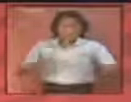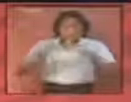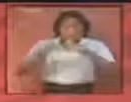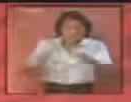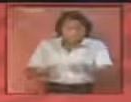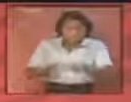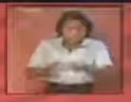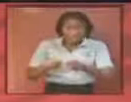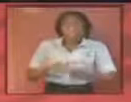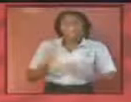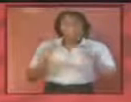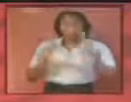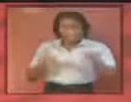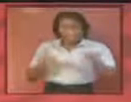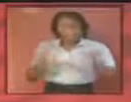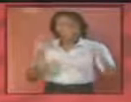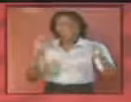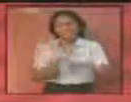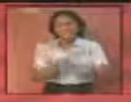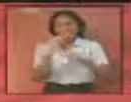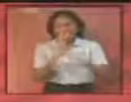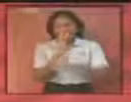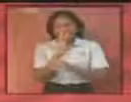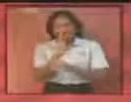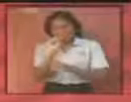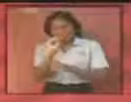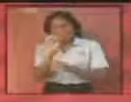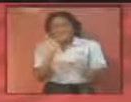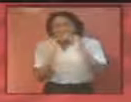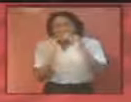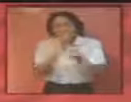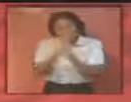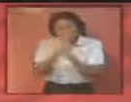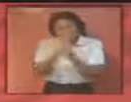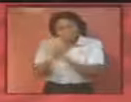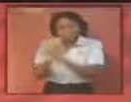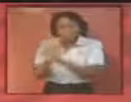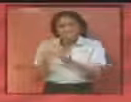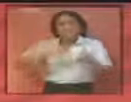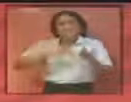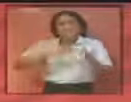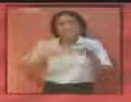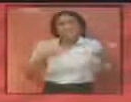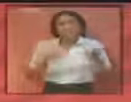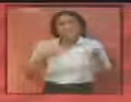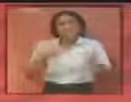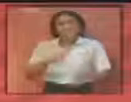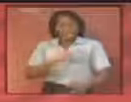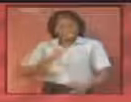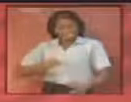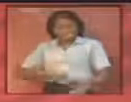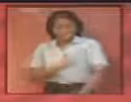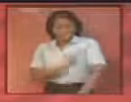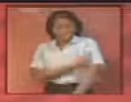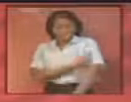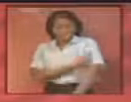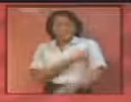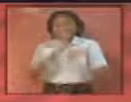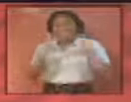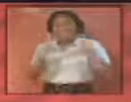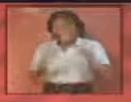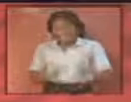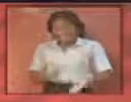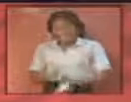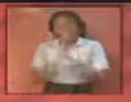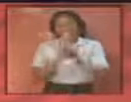B.1.351. So we can reasonably expect the Sinopharm to perform as well against the P1 vaccine. You understand why they changed the